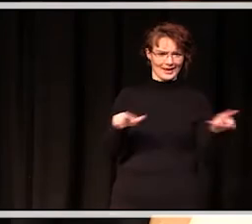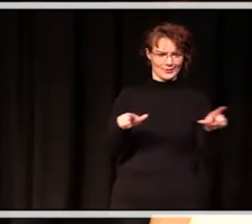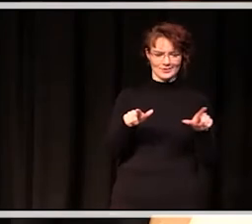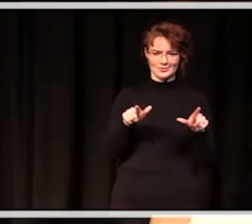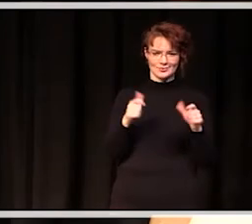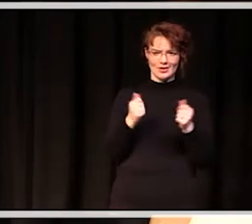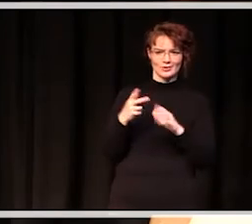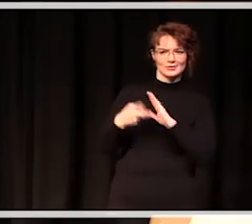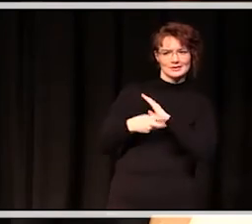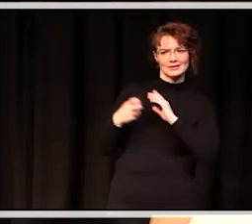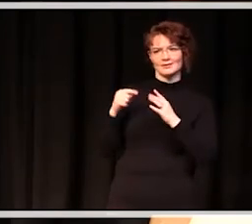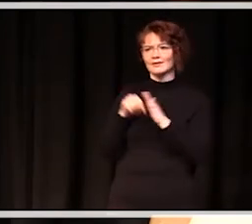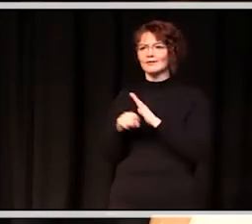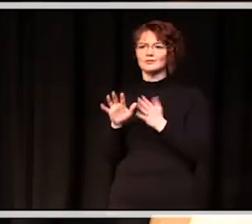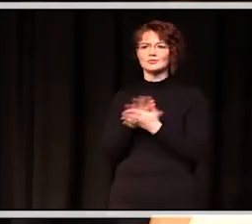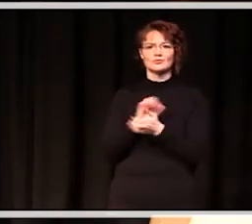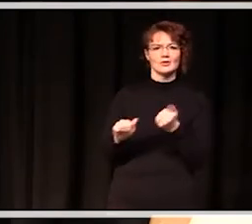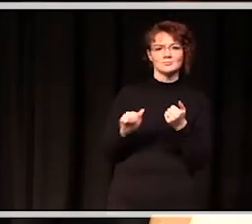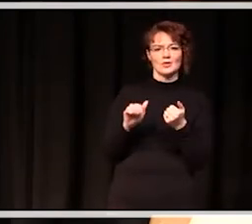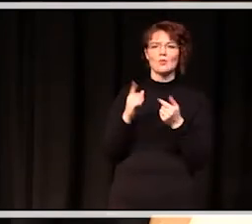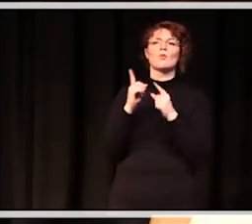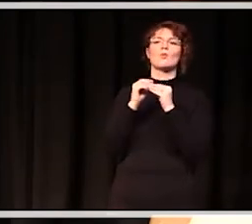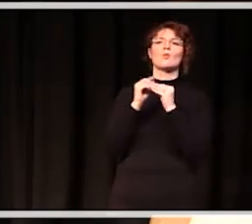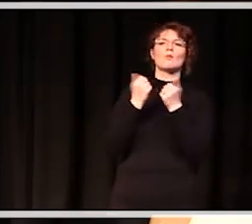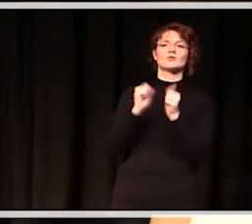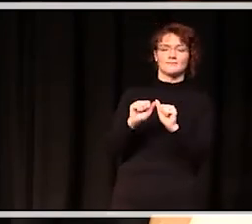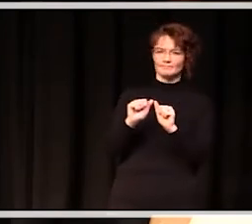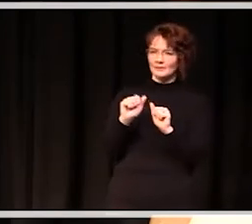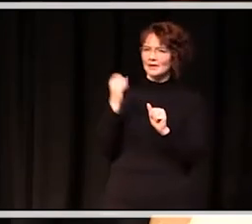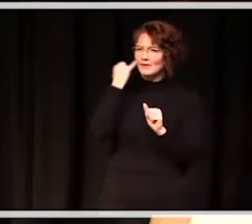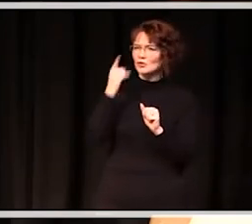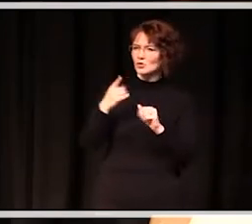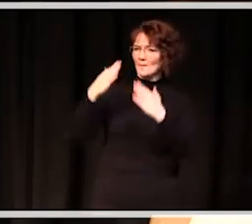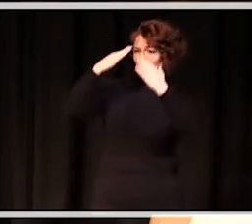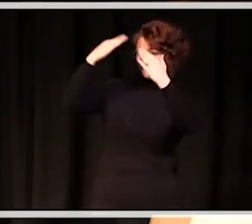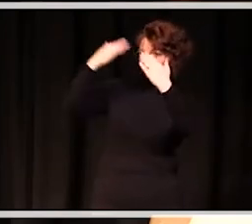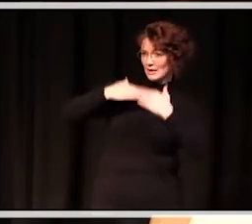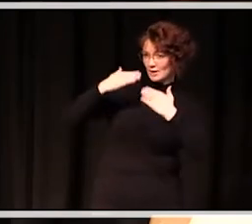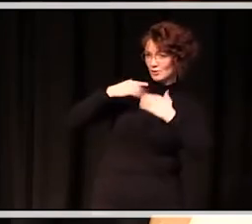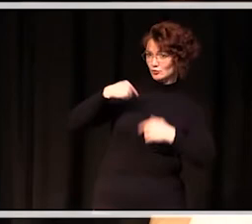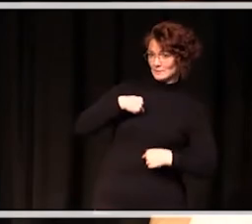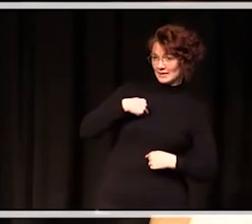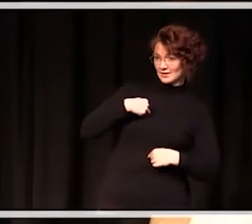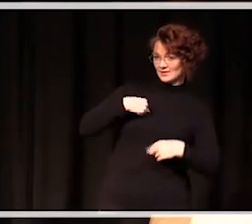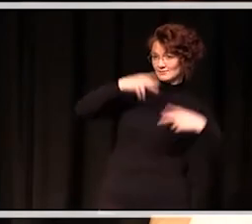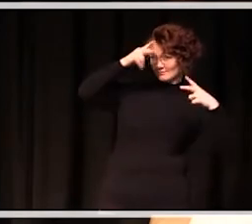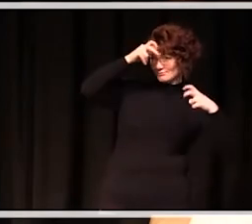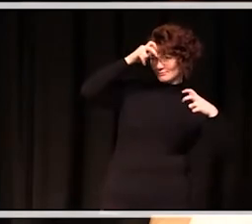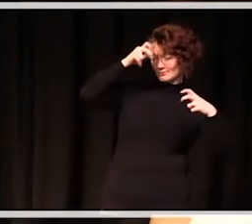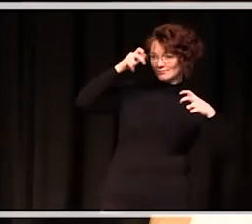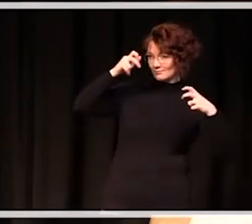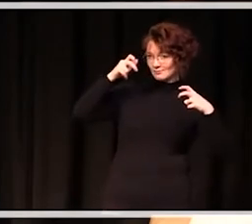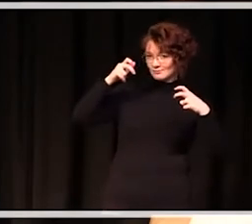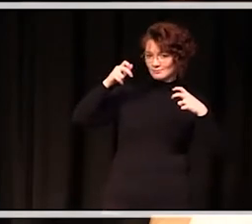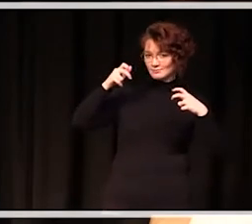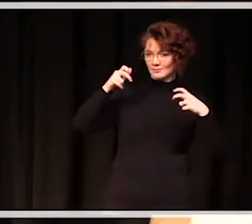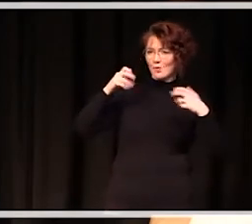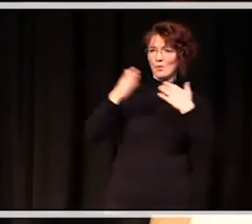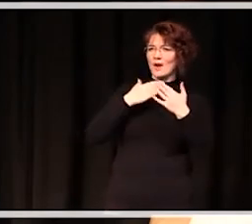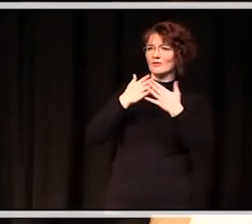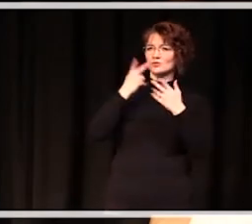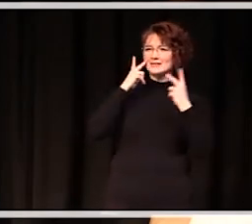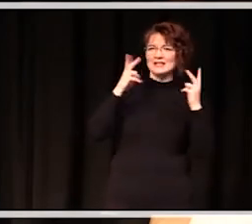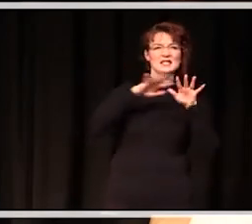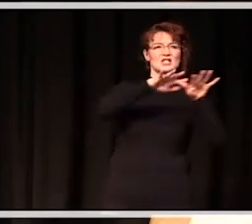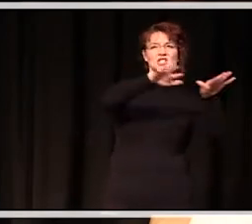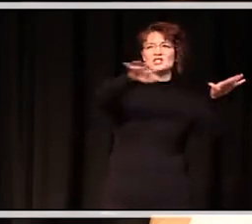steal, kill, and destroy. So one more try. Jesus, if you bow down to me, all the splendor, high mountain he's on, look at all